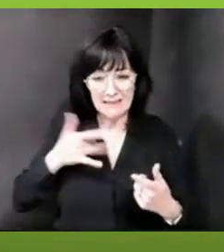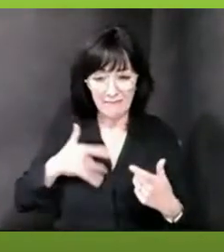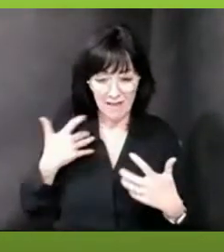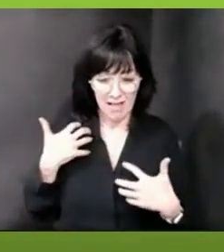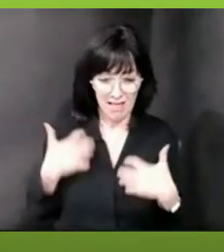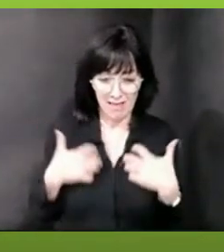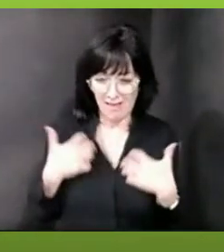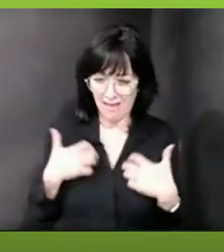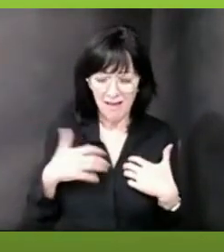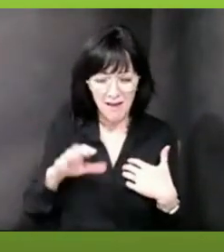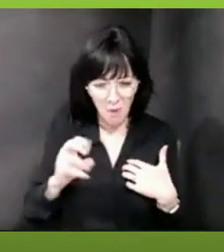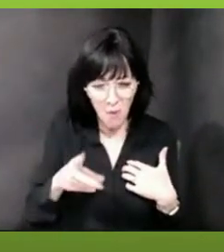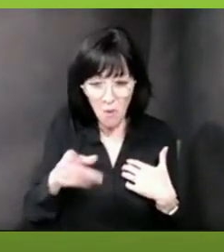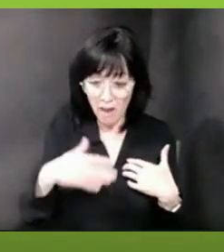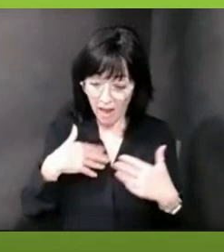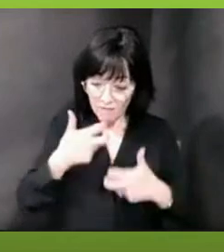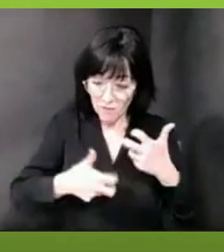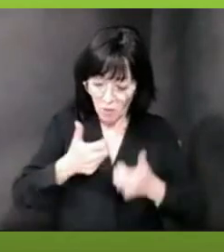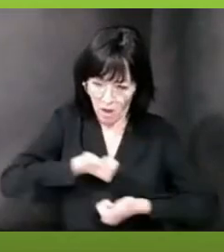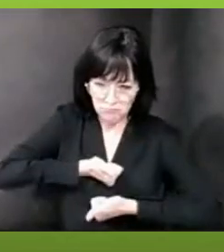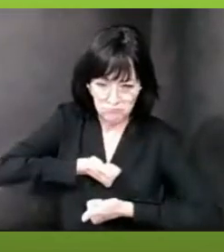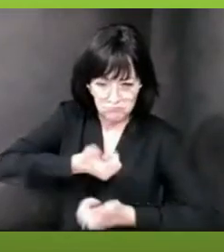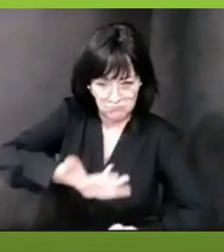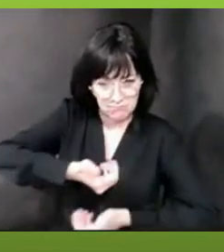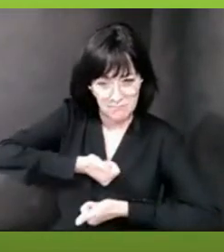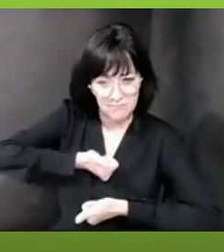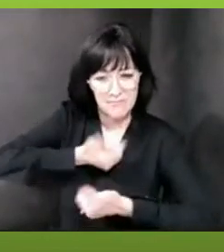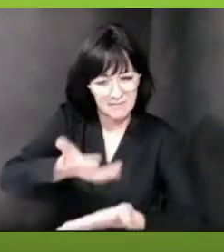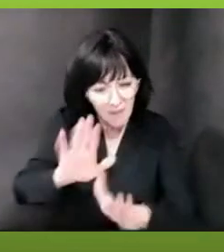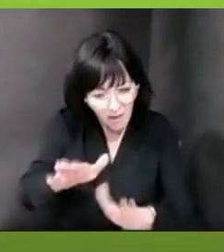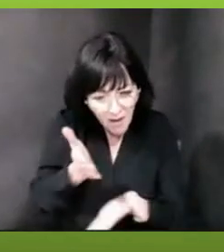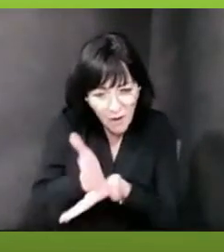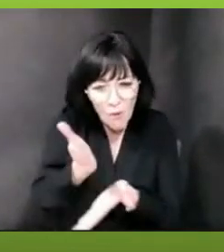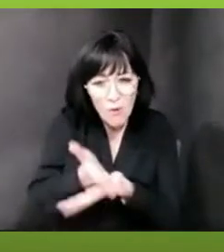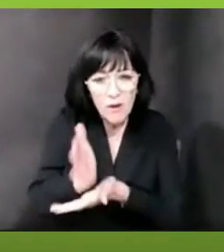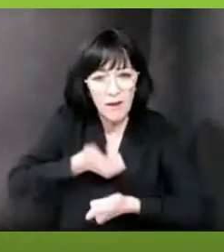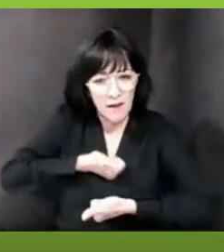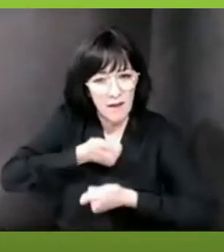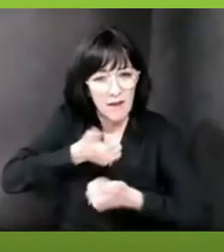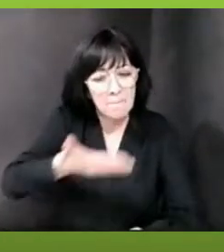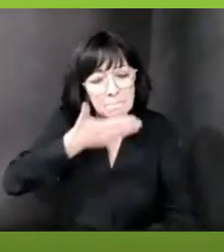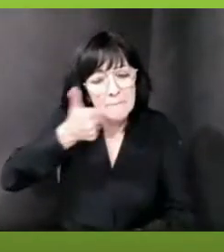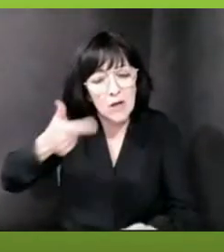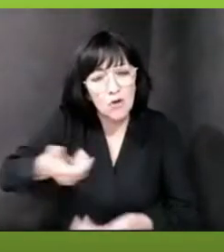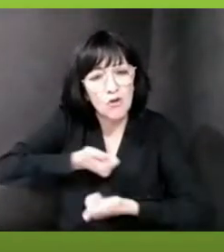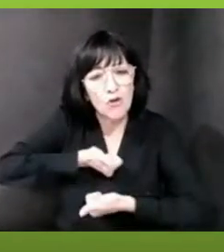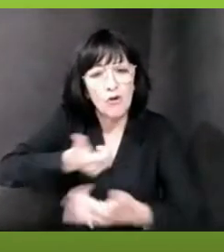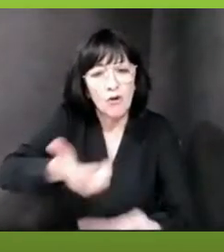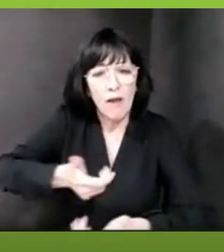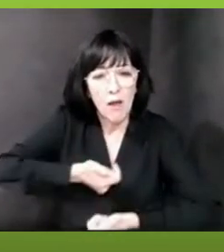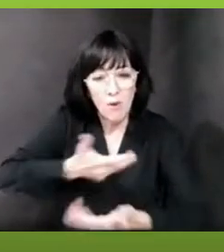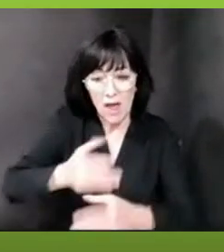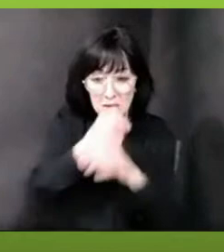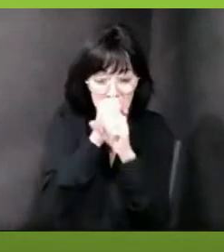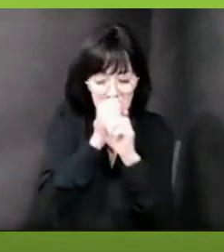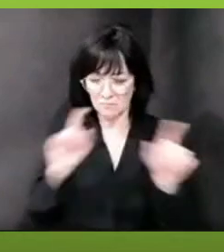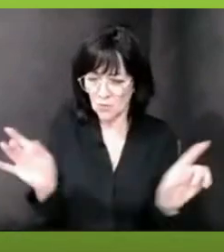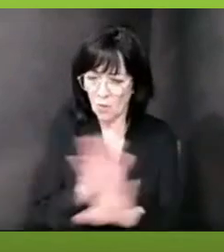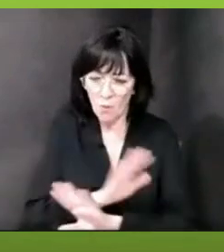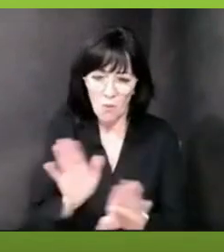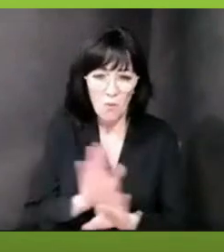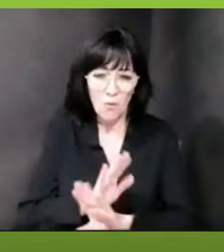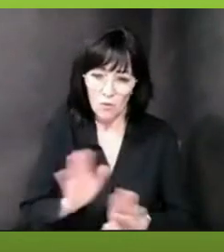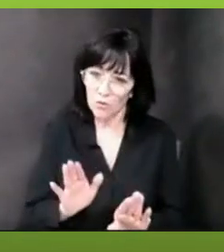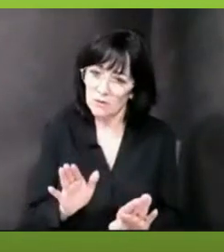about our problems. It's okay to share our feelings. It's okay to let them know that this is hard. And it's okay to give them hope and